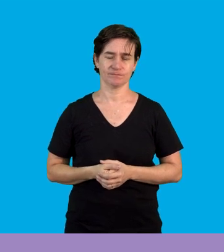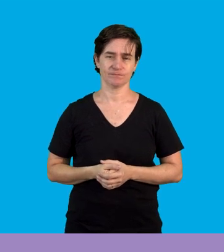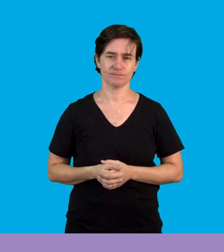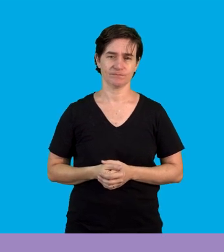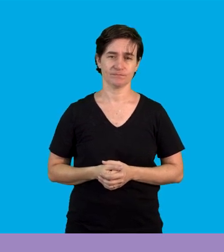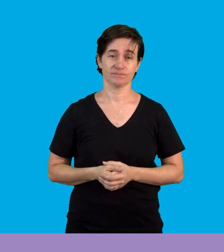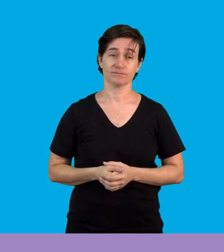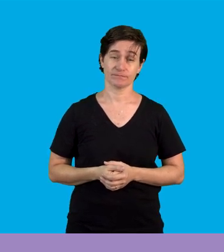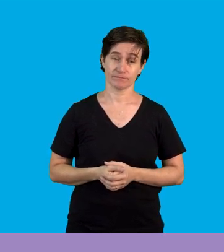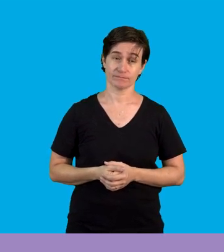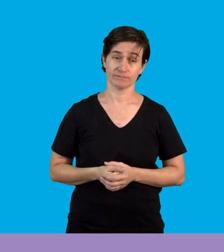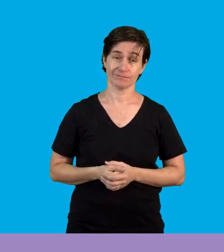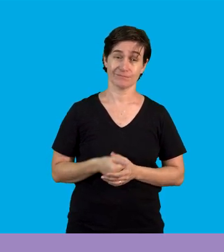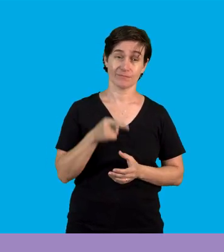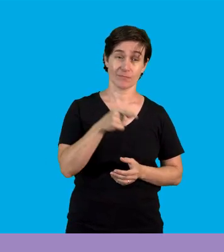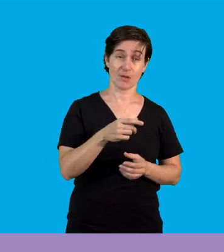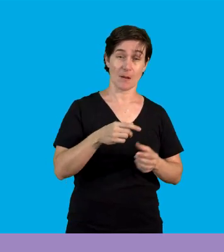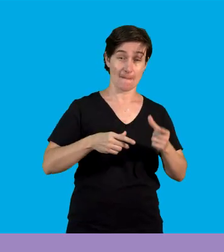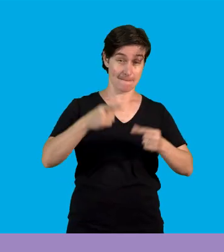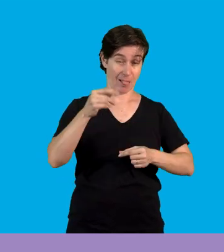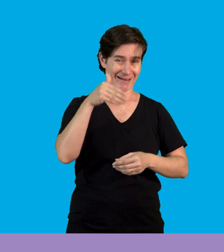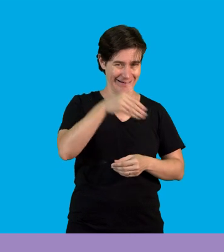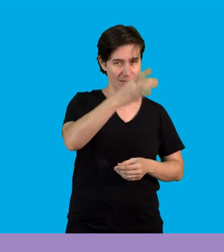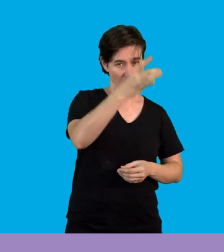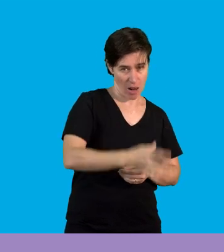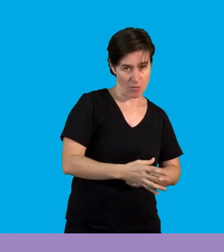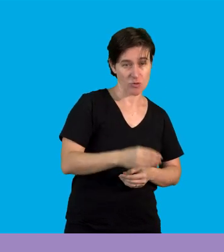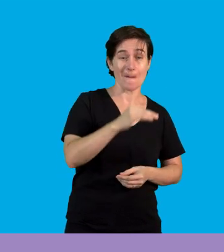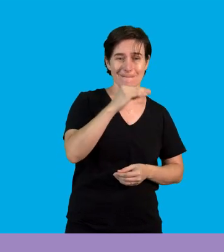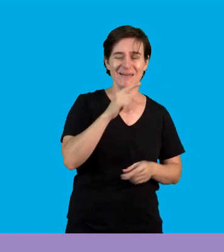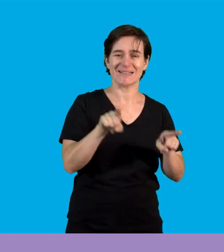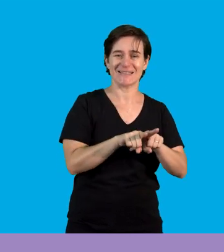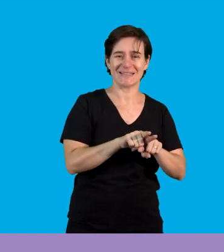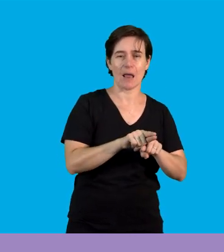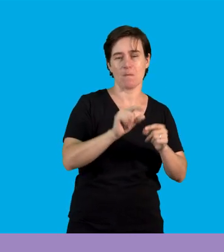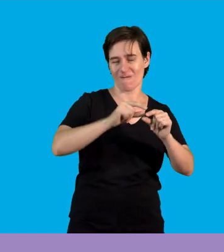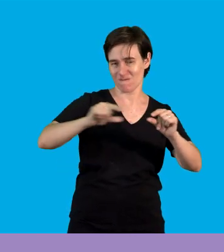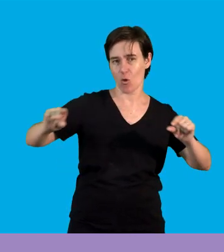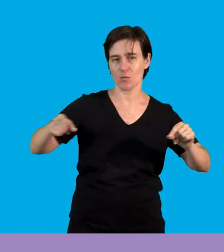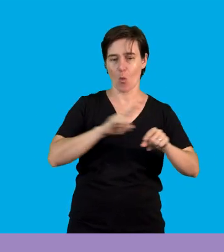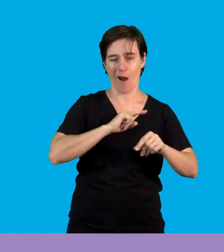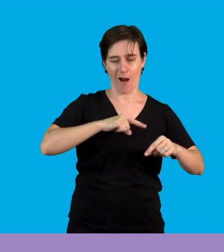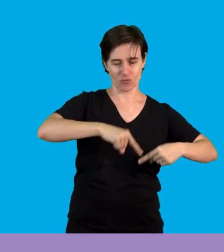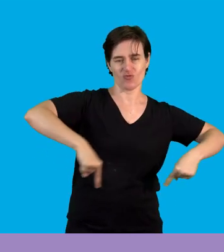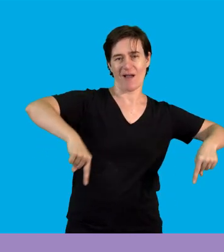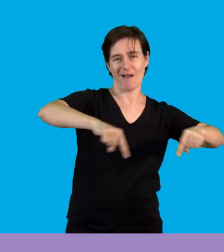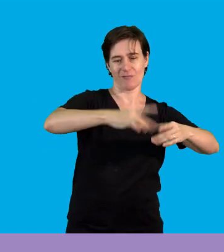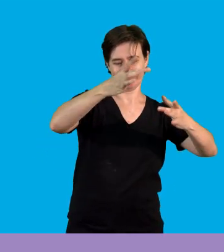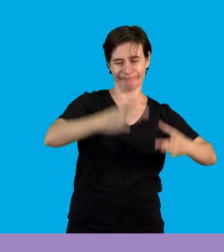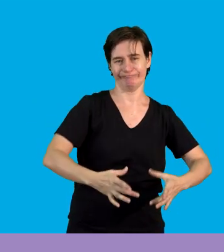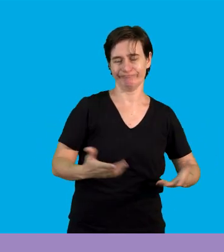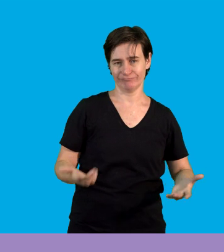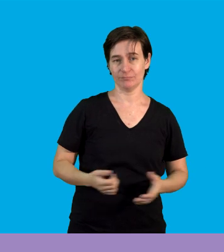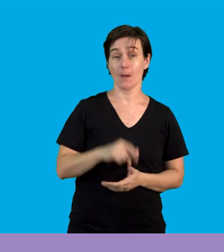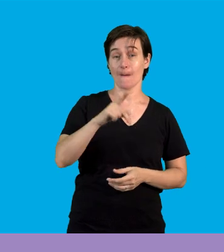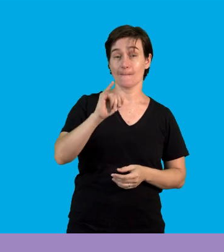milk. And that, because the milk is inside the glass, we are going to still take the same formula for the volume of a cylinder. That